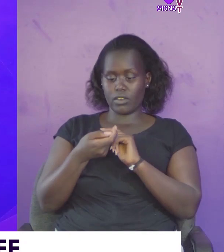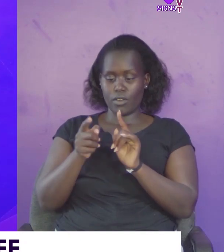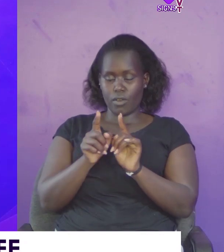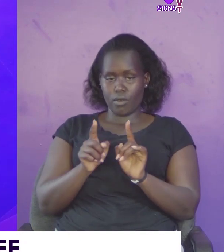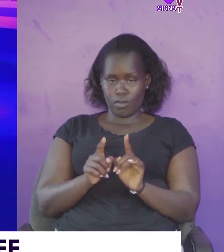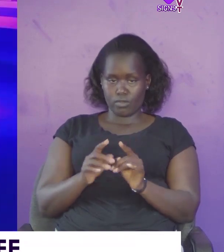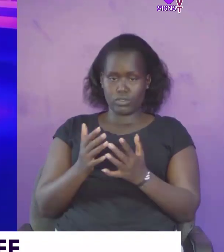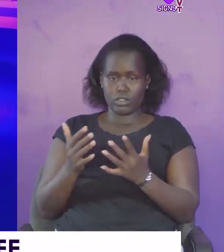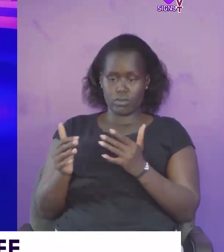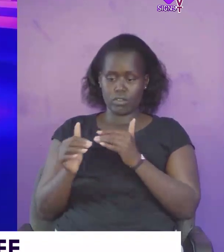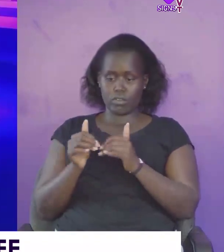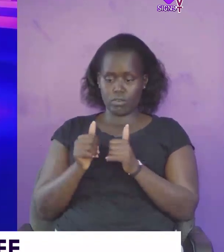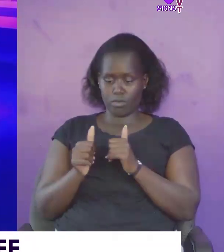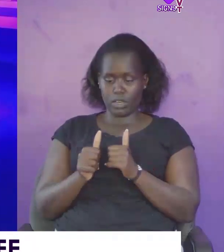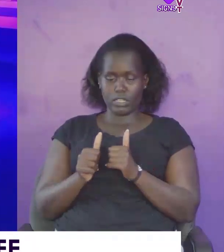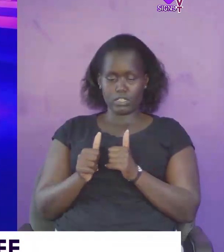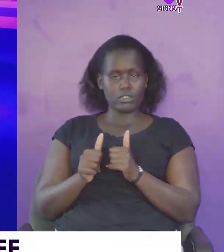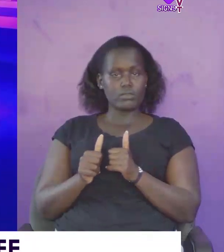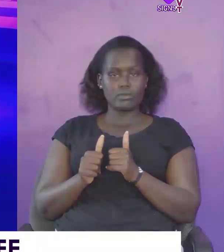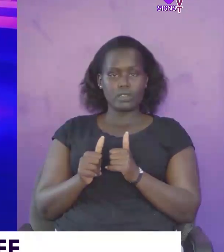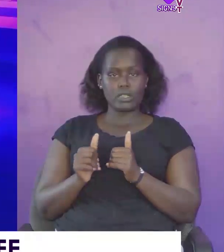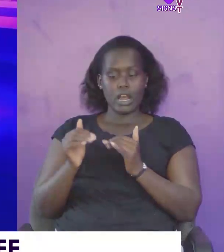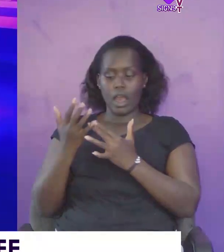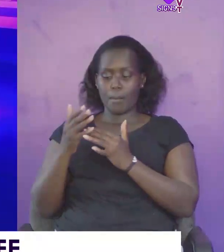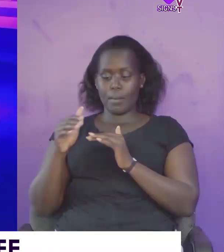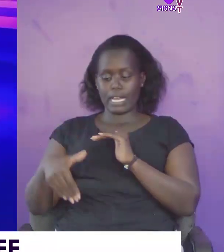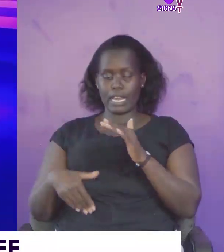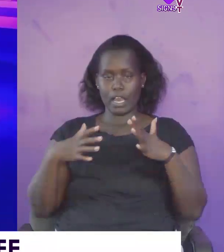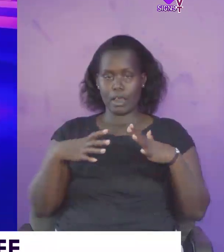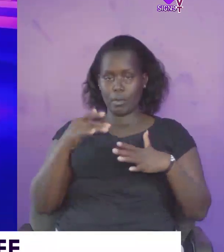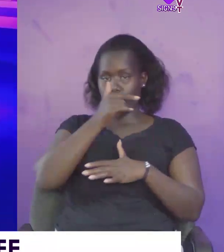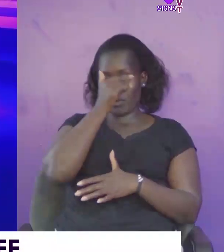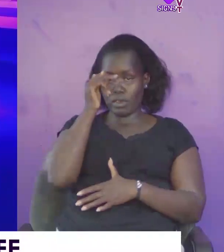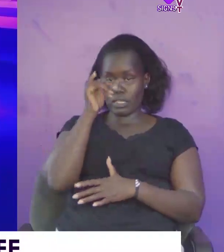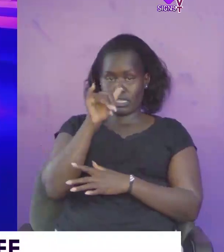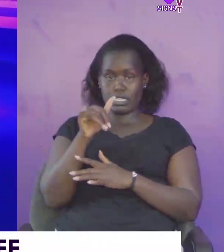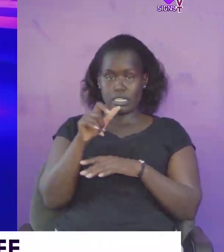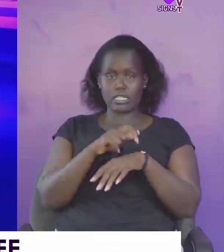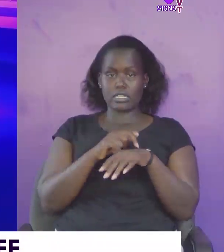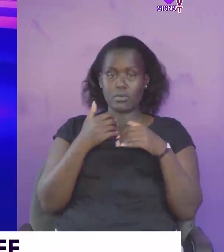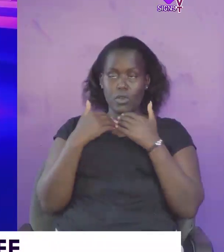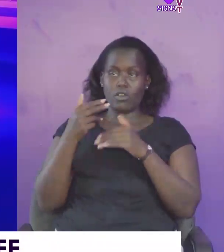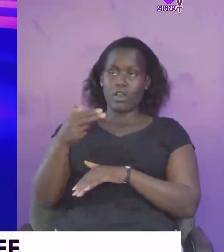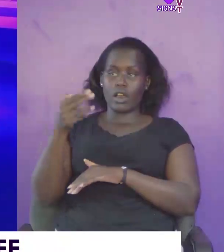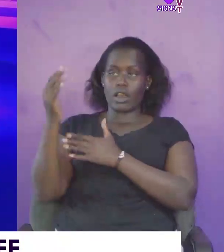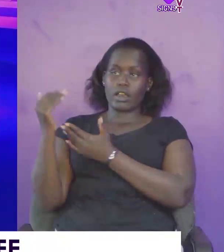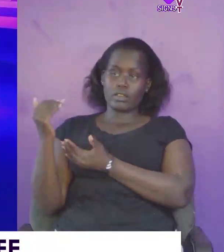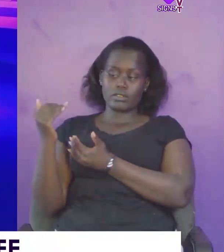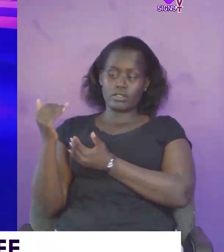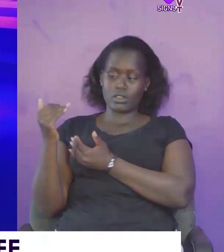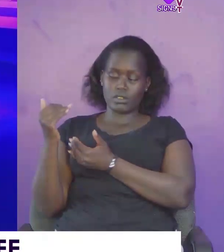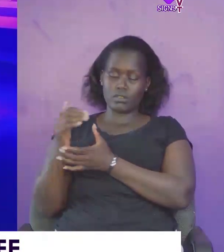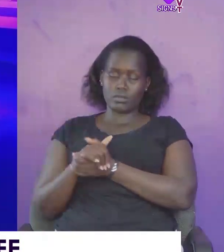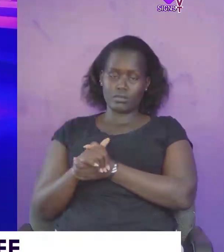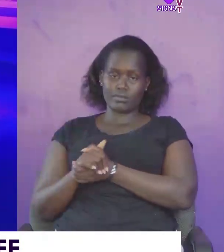also something that takes toll among the young people, because it's that time that you have very high expectations Unataka about life. kudunga,